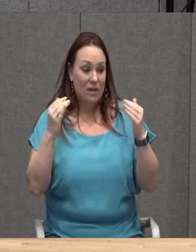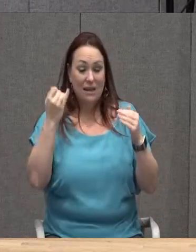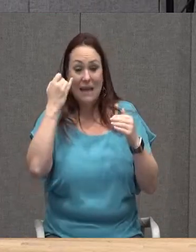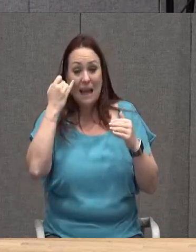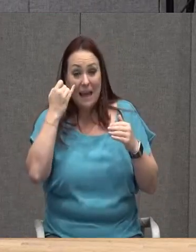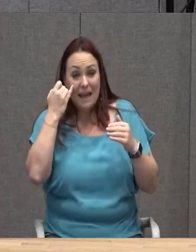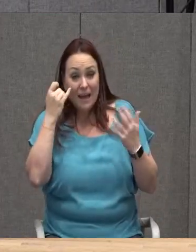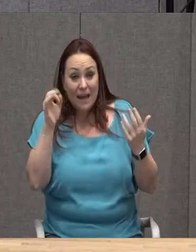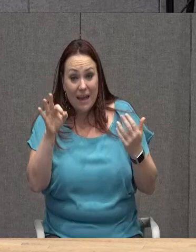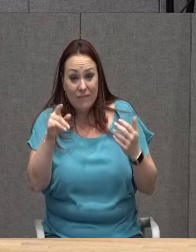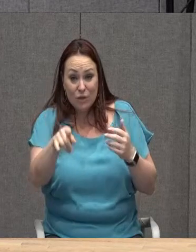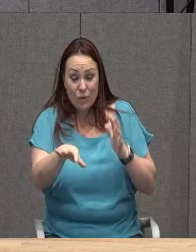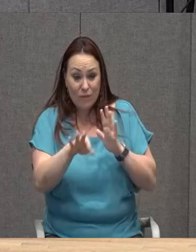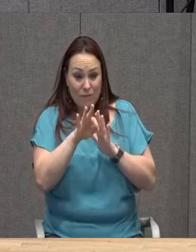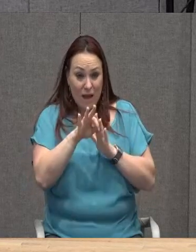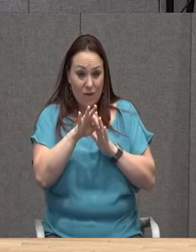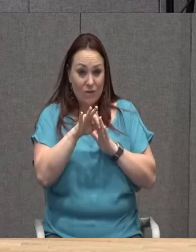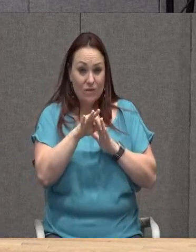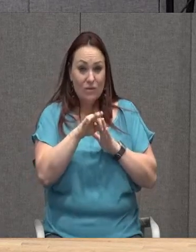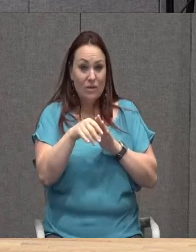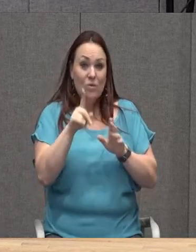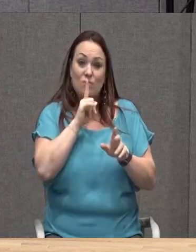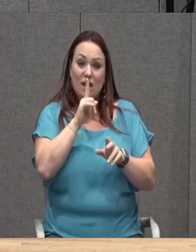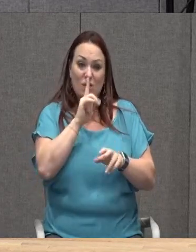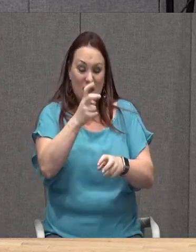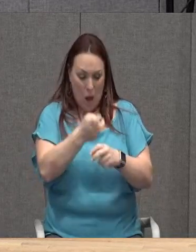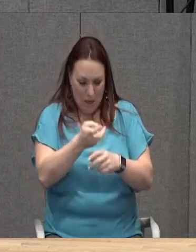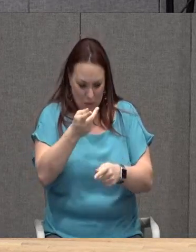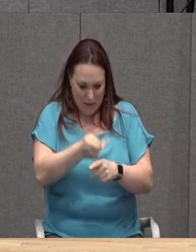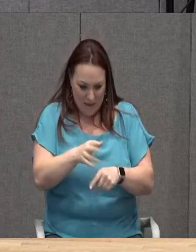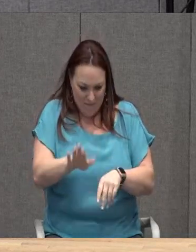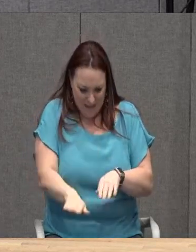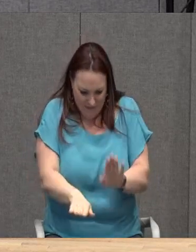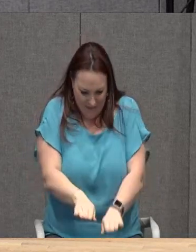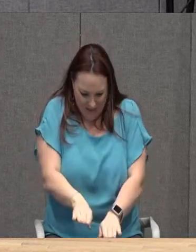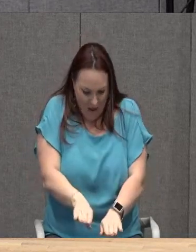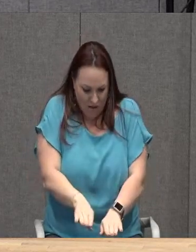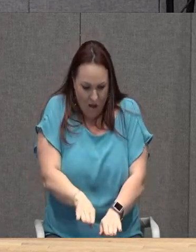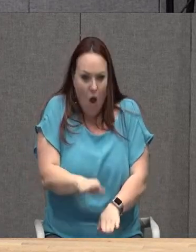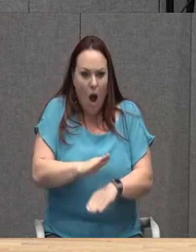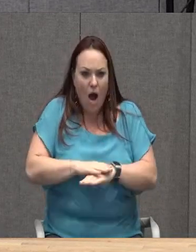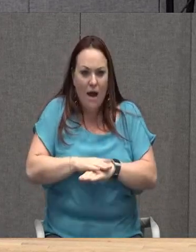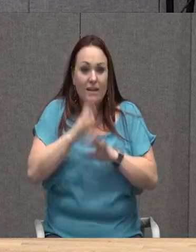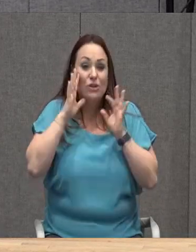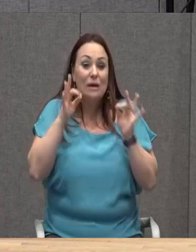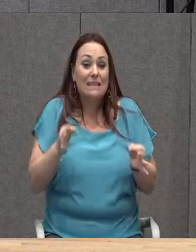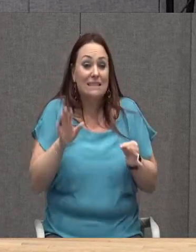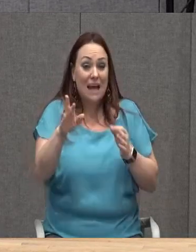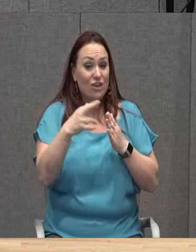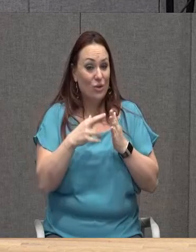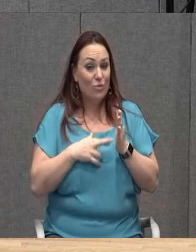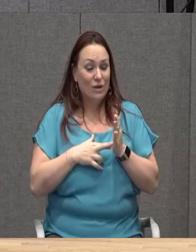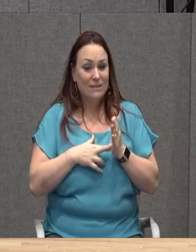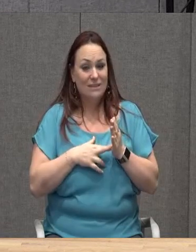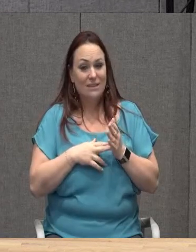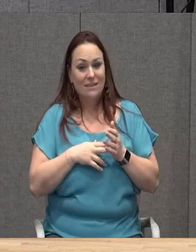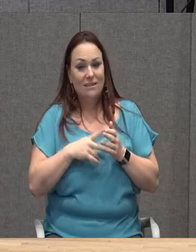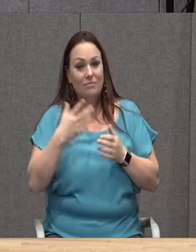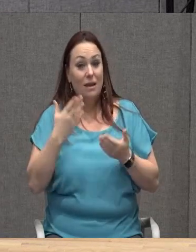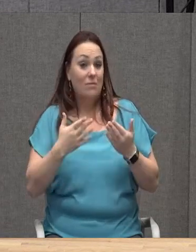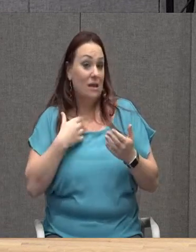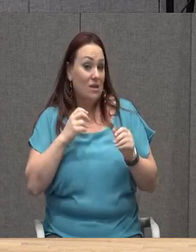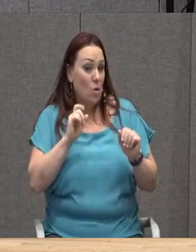If you found that it was really, really hard to keep 2 feet on, you could decide the rules, being that you only have to keep 1 foot